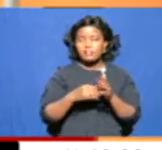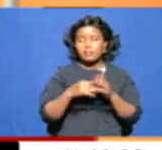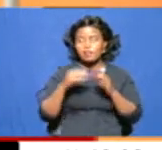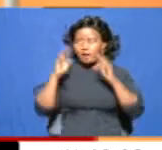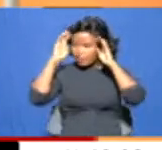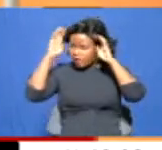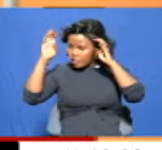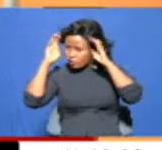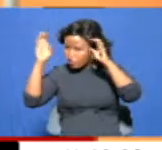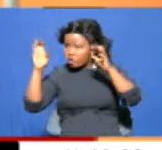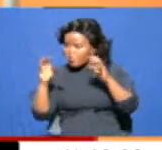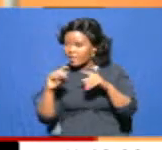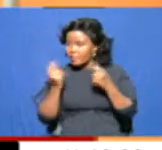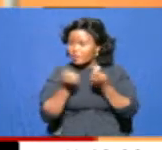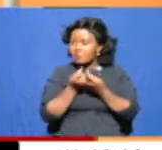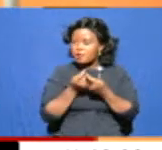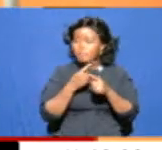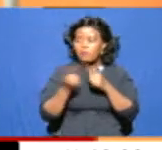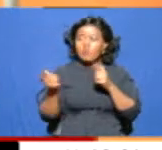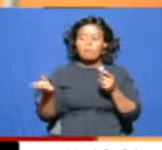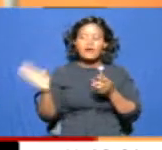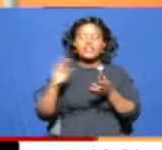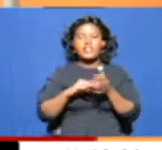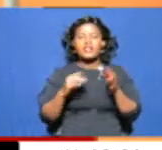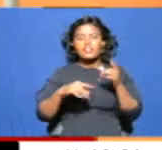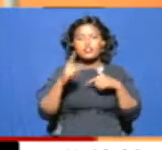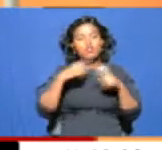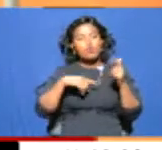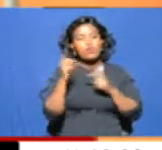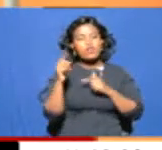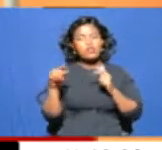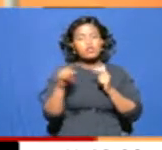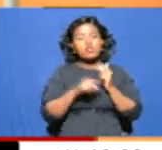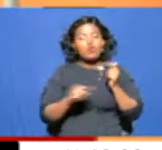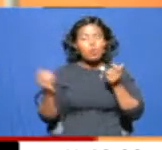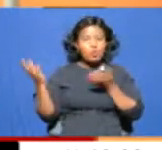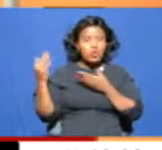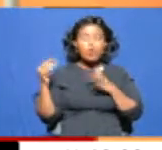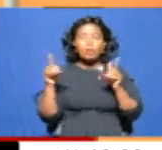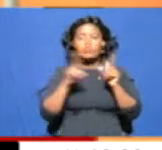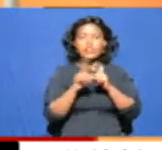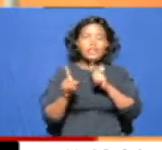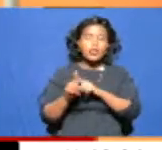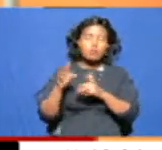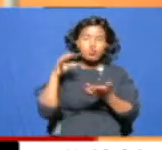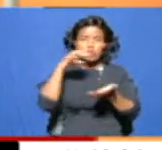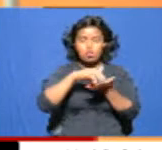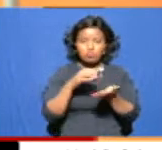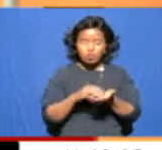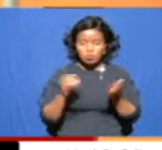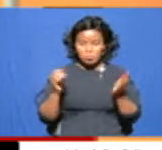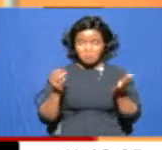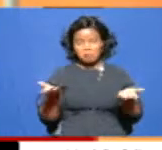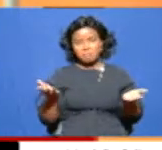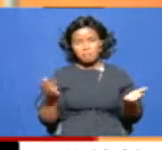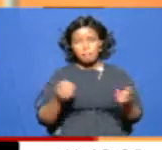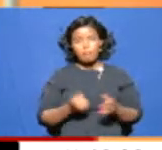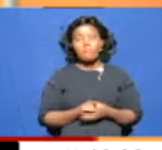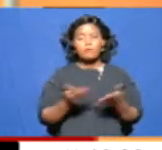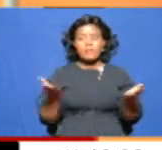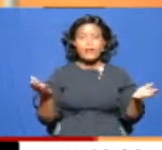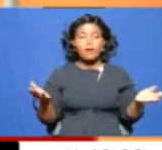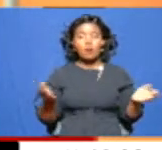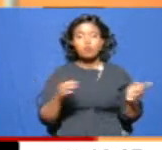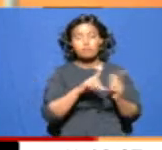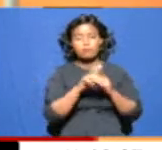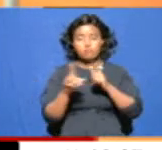up winning, actually beating them in the final. So let's hope it's the same scenario with the CAF Women's Champions League. Now, in the same breath, since it's